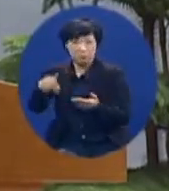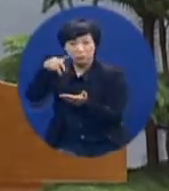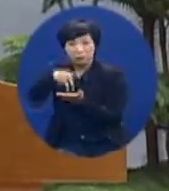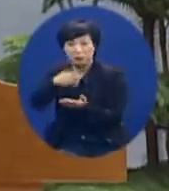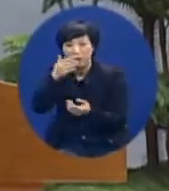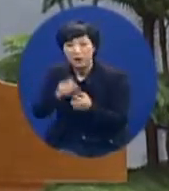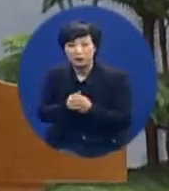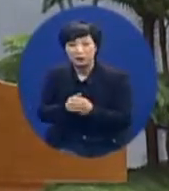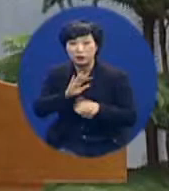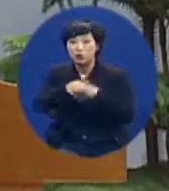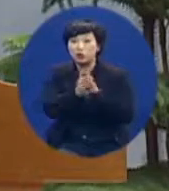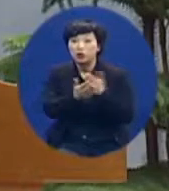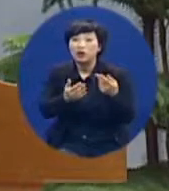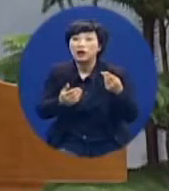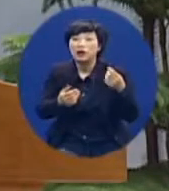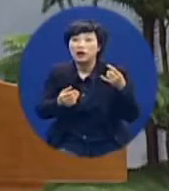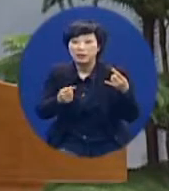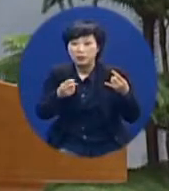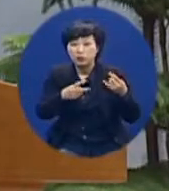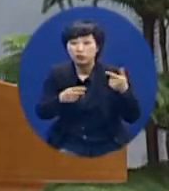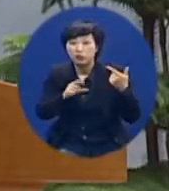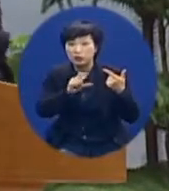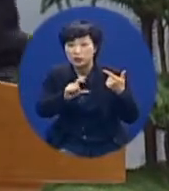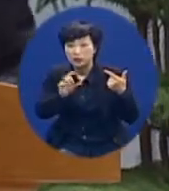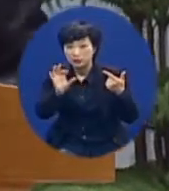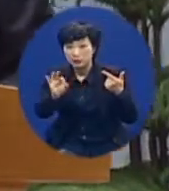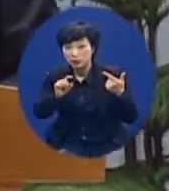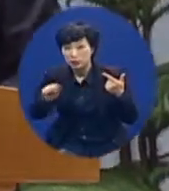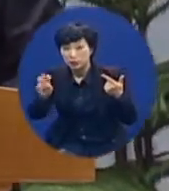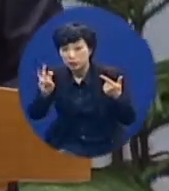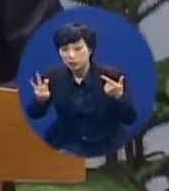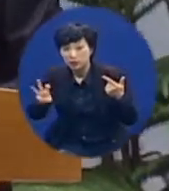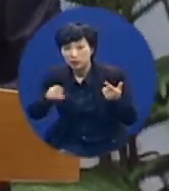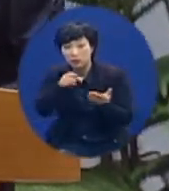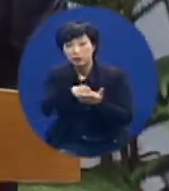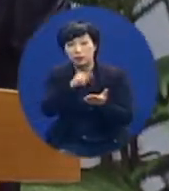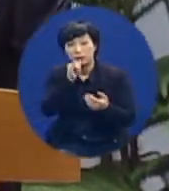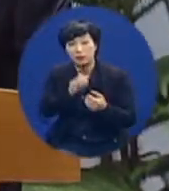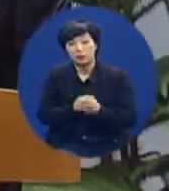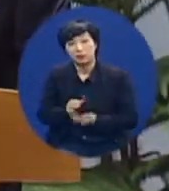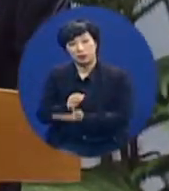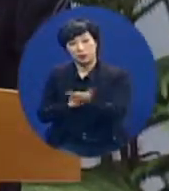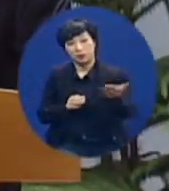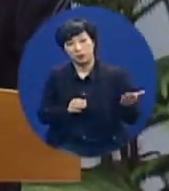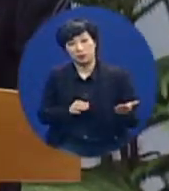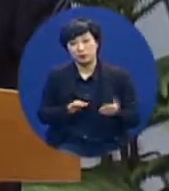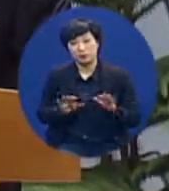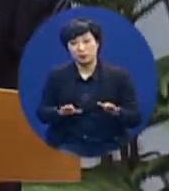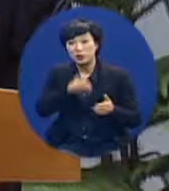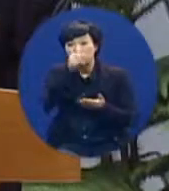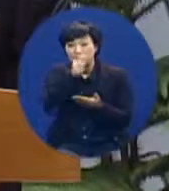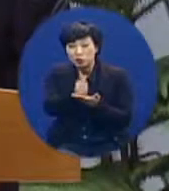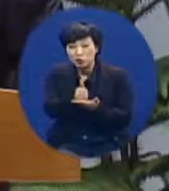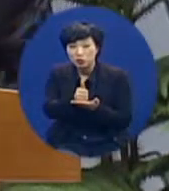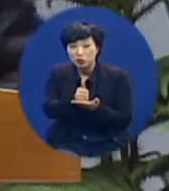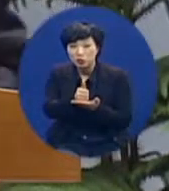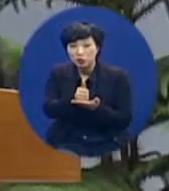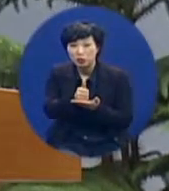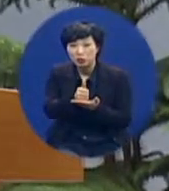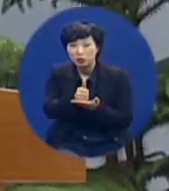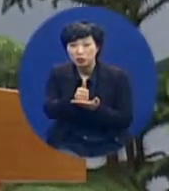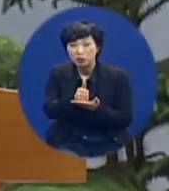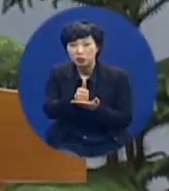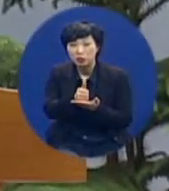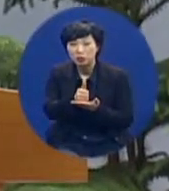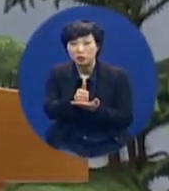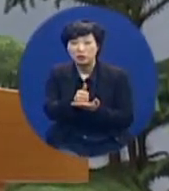who rule this world, and against wicked spirit in the heavenly realms. The scripture